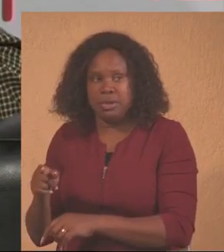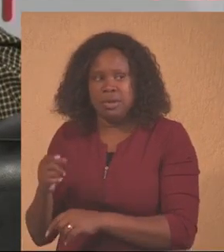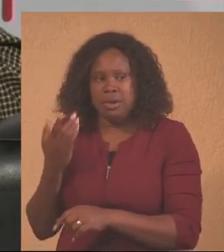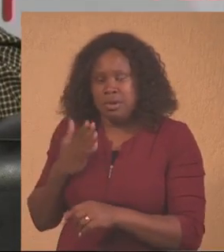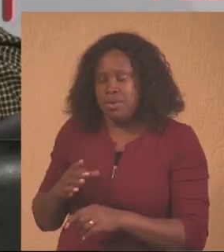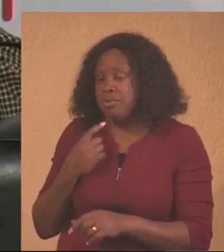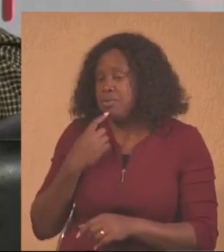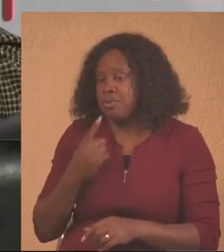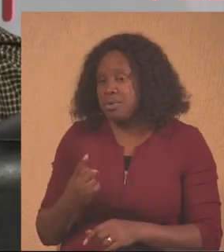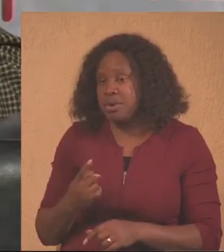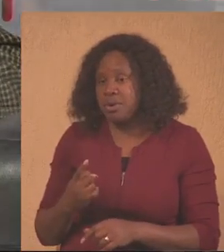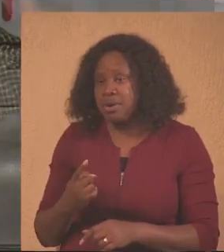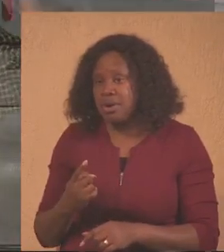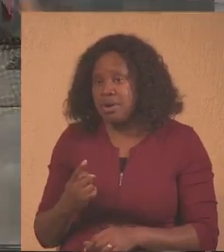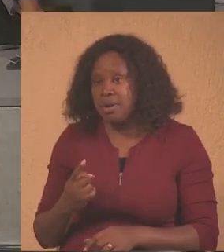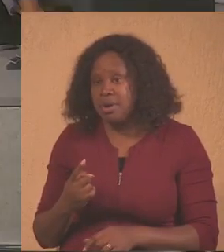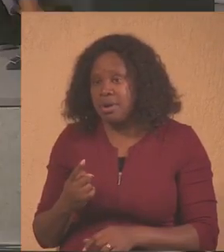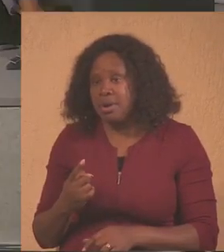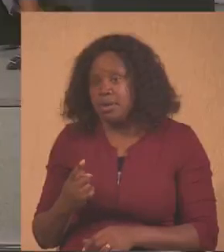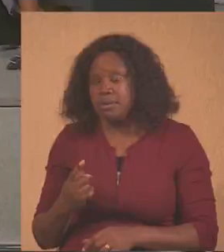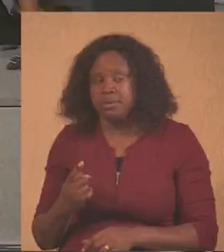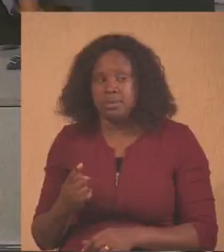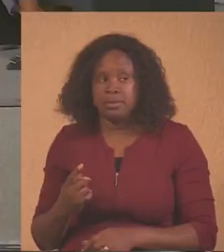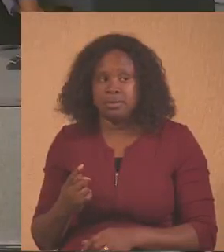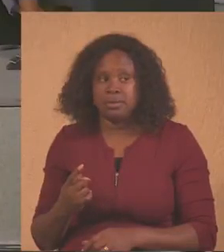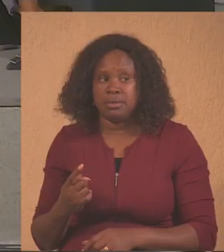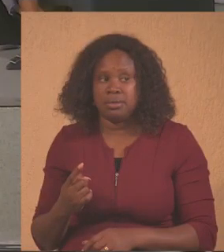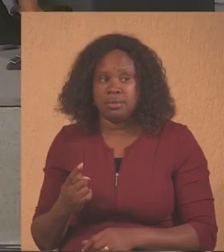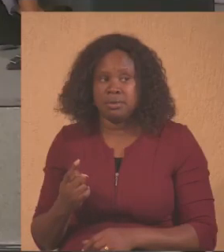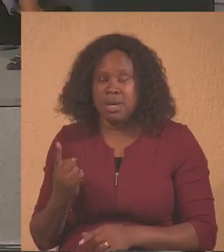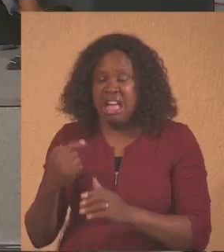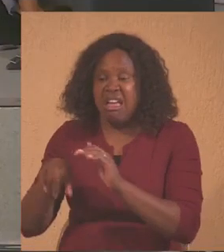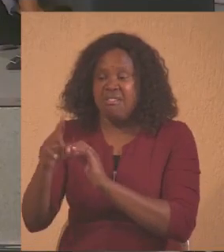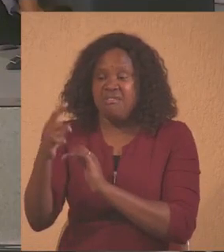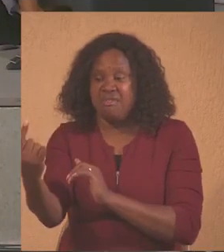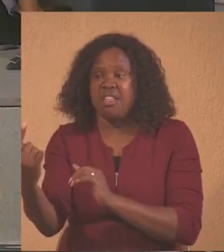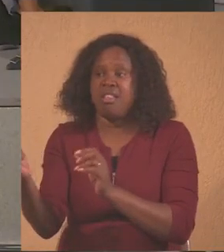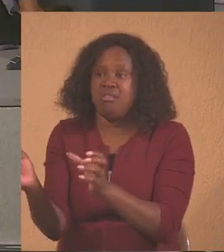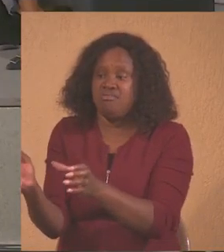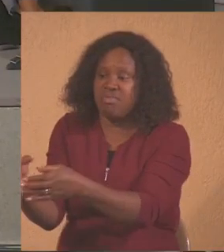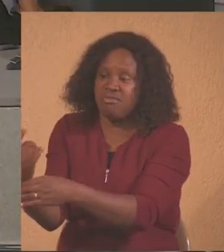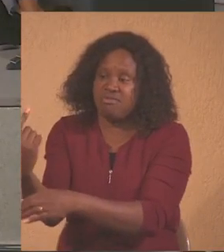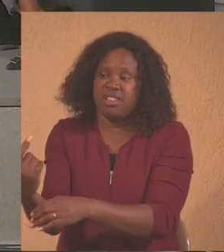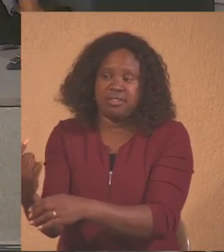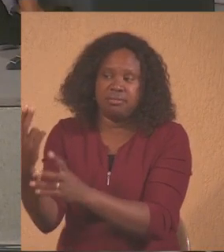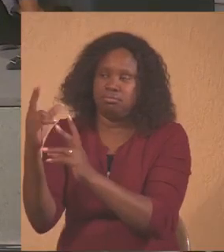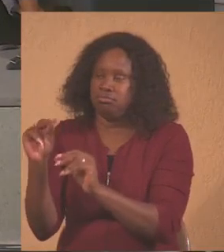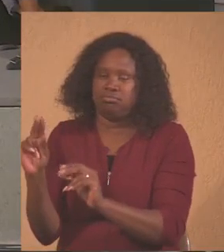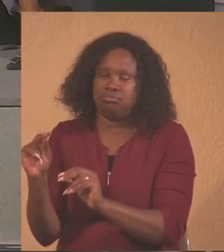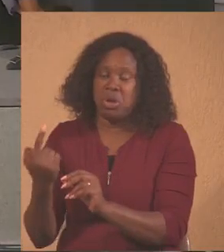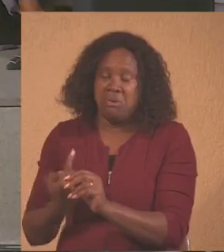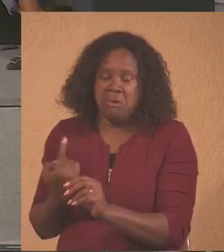say, or we don't operate on basis of go and self-quarantine yourself. That's all.